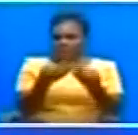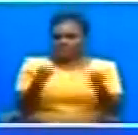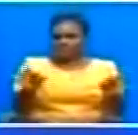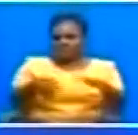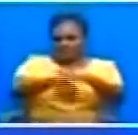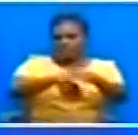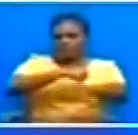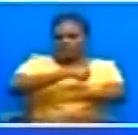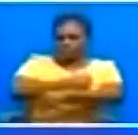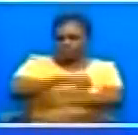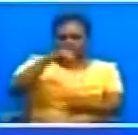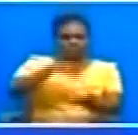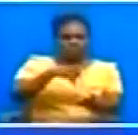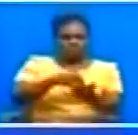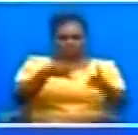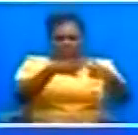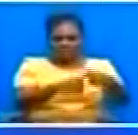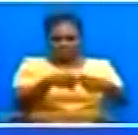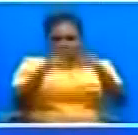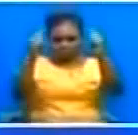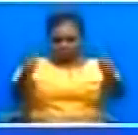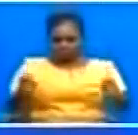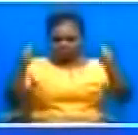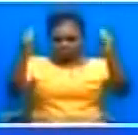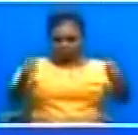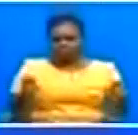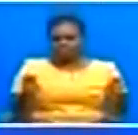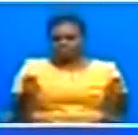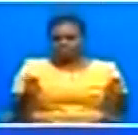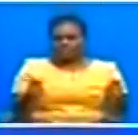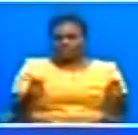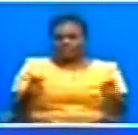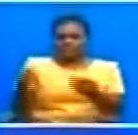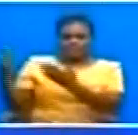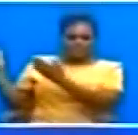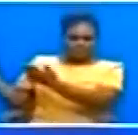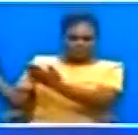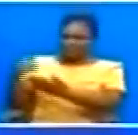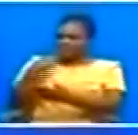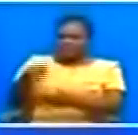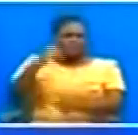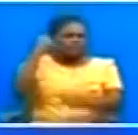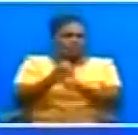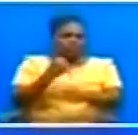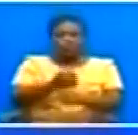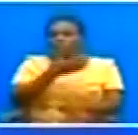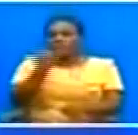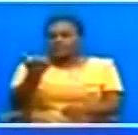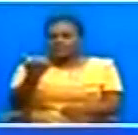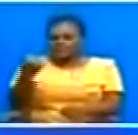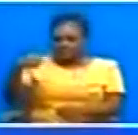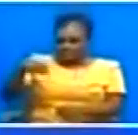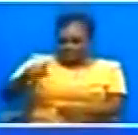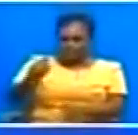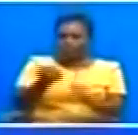school education, including the industrial action being taken by teachers, for these candidates here, they tell me they will do all they can to ensure